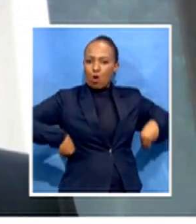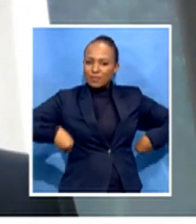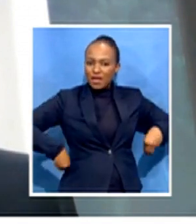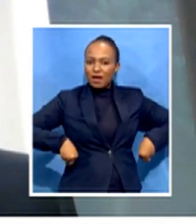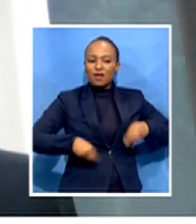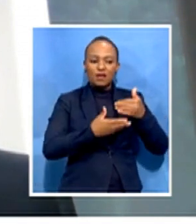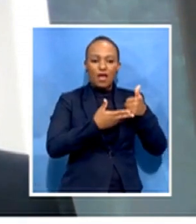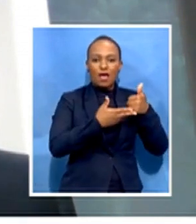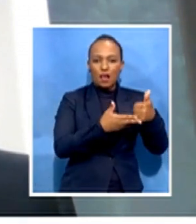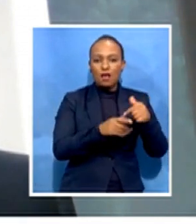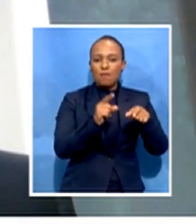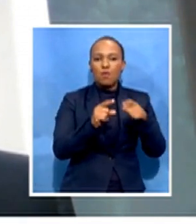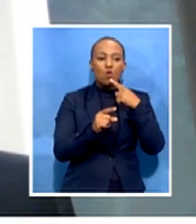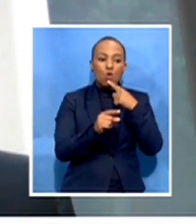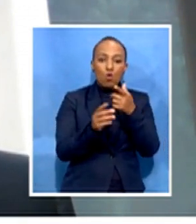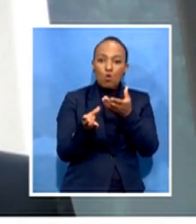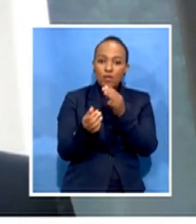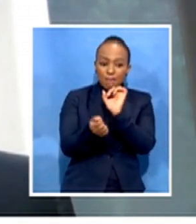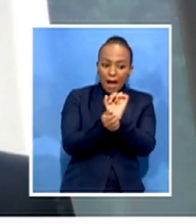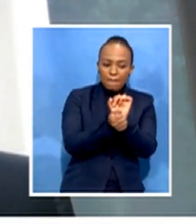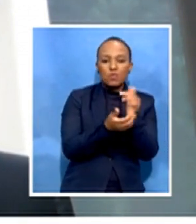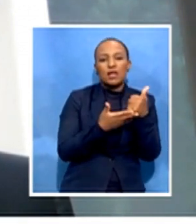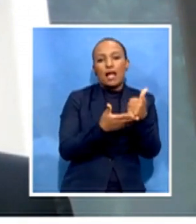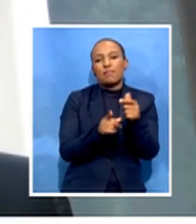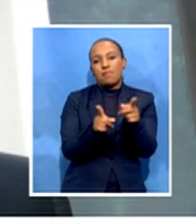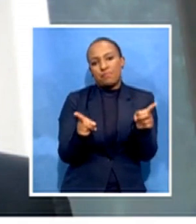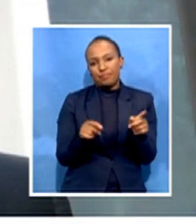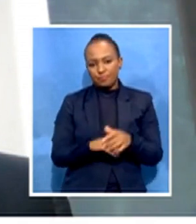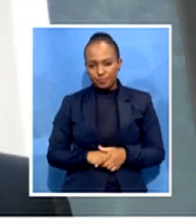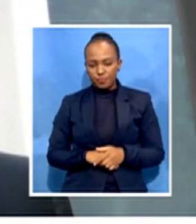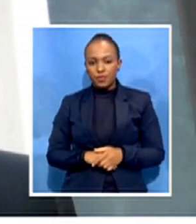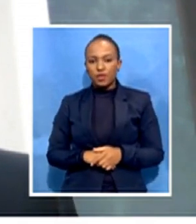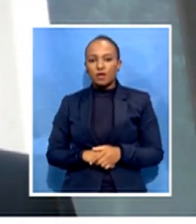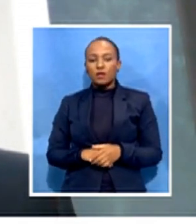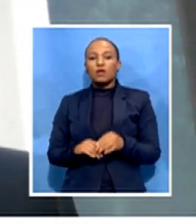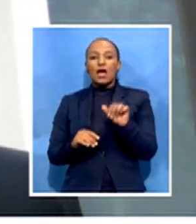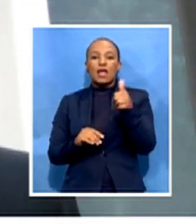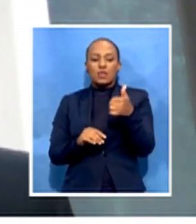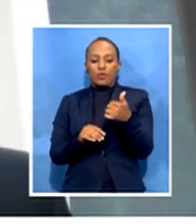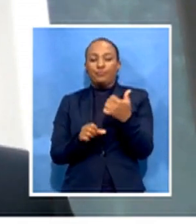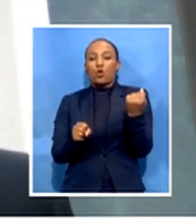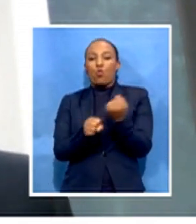Then lastly, I think there's a lack of collaboration. And when I say lack of collaboration,